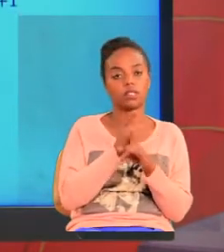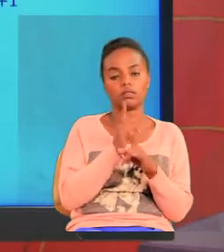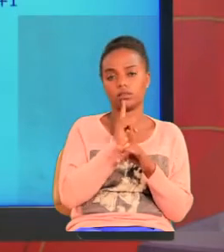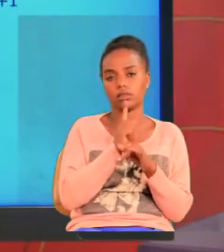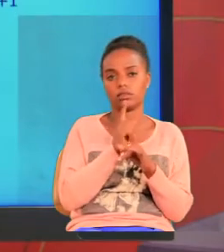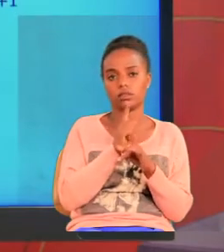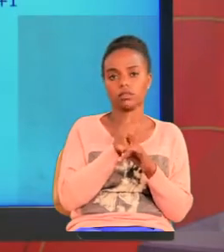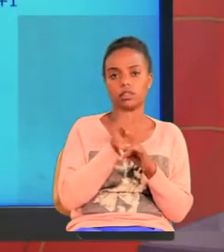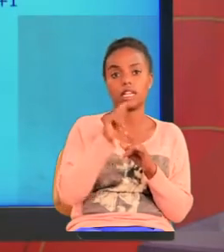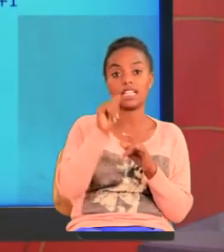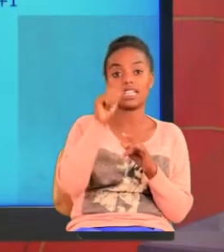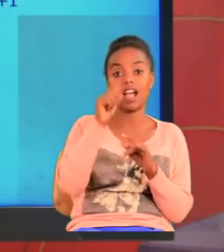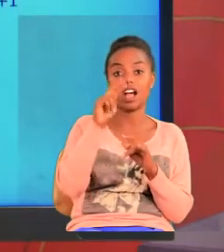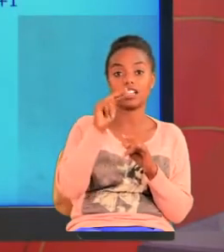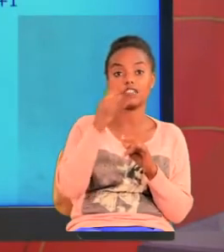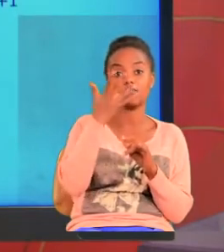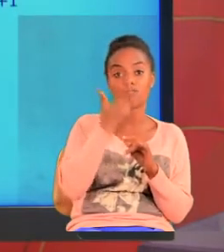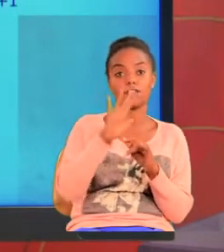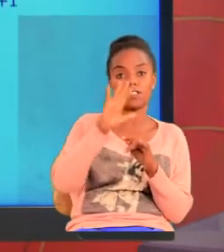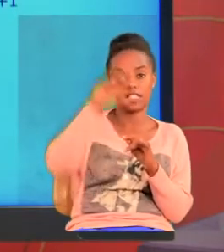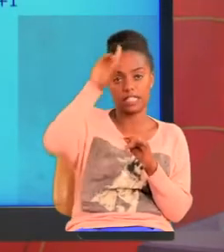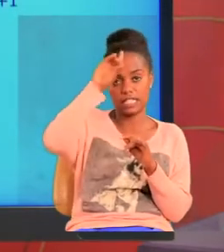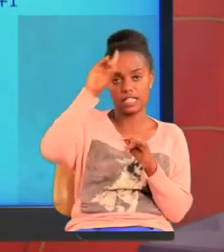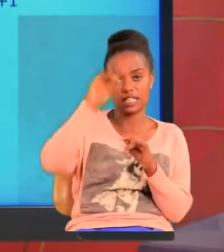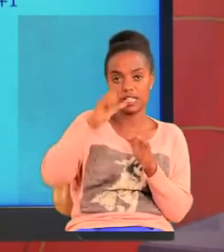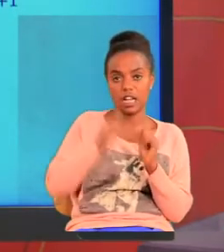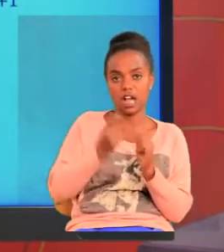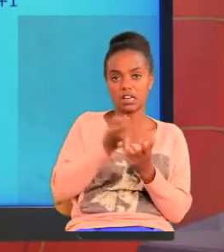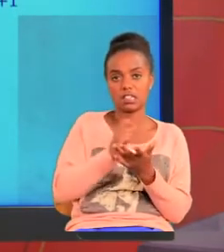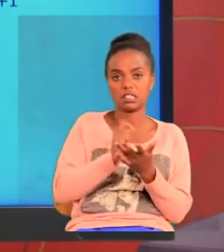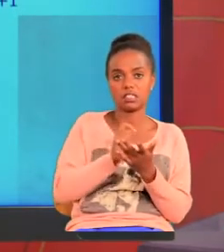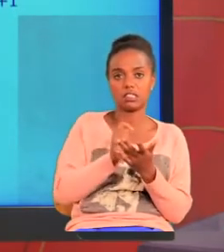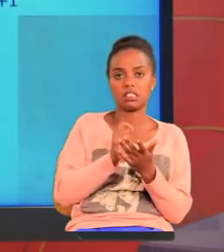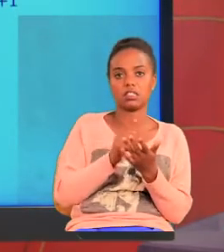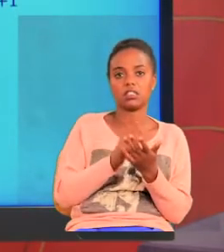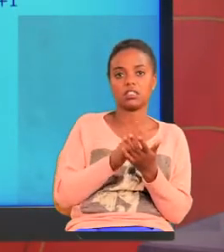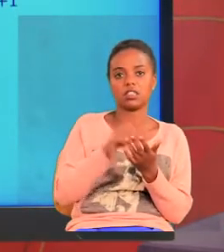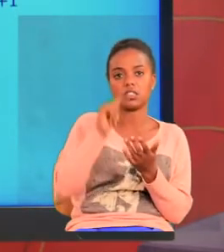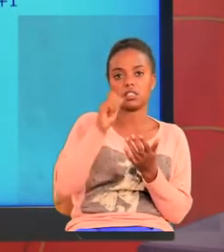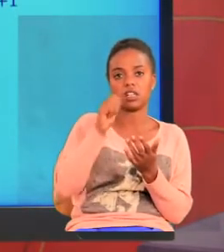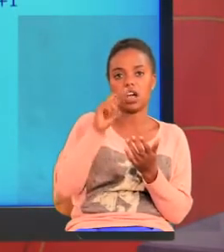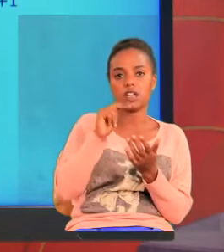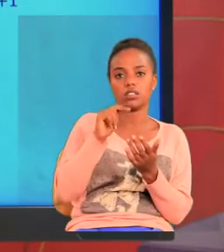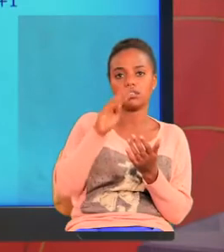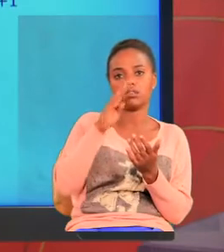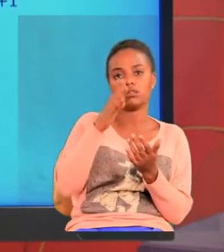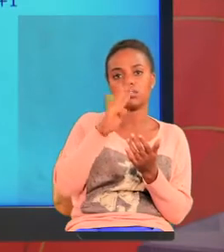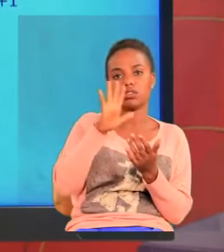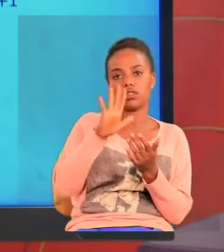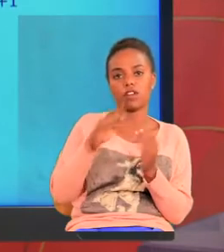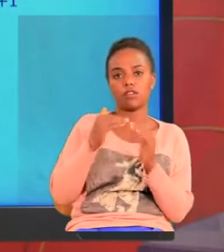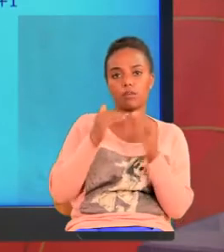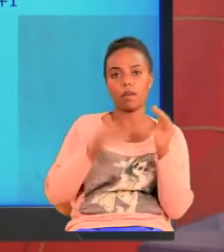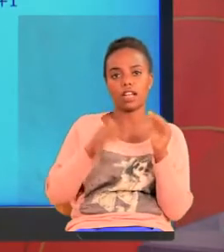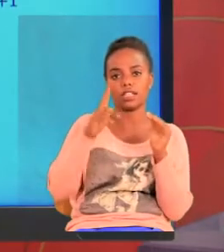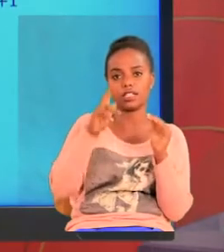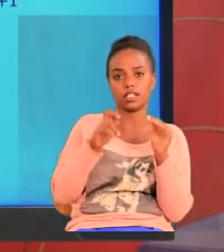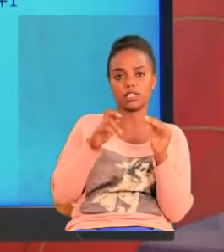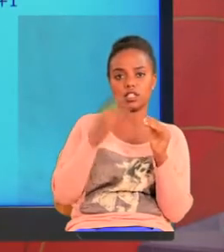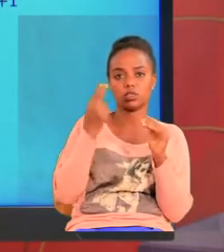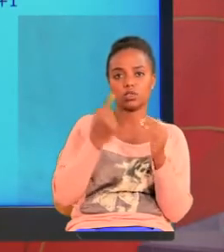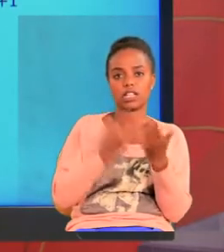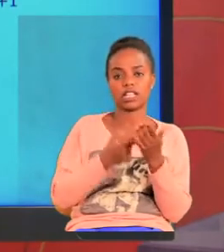For tan 15 can be written in this form: tan 45 minus 30. So using